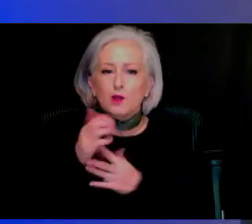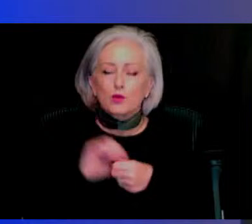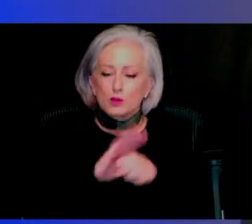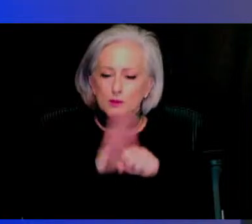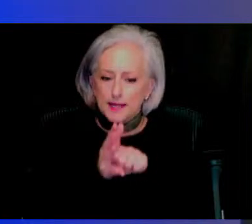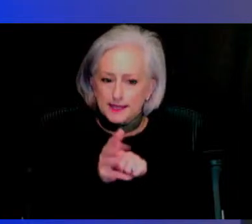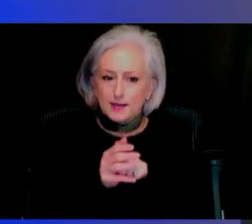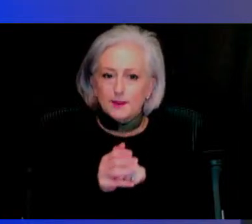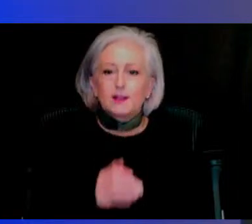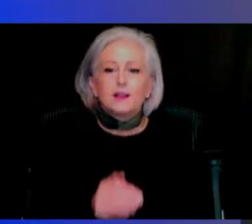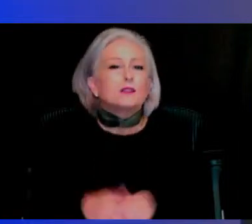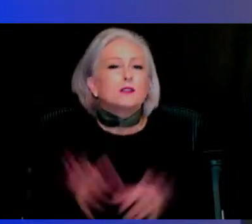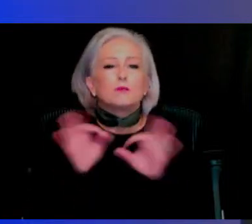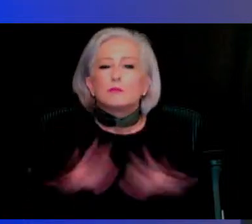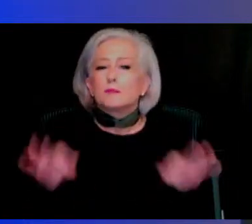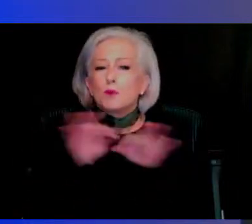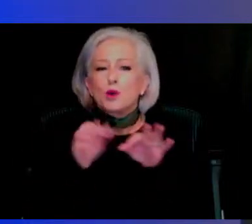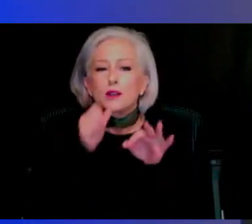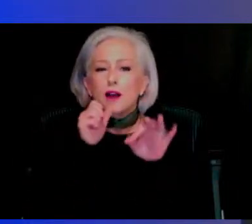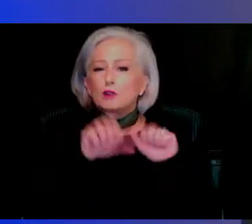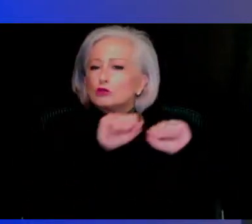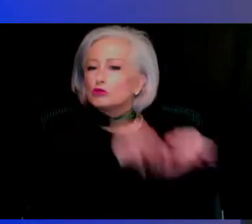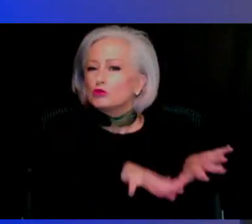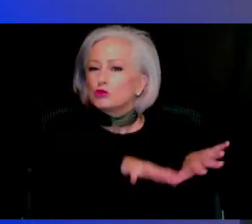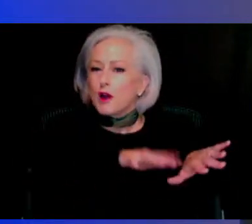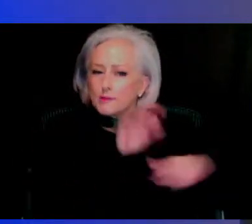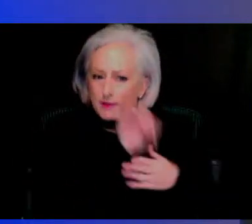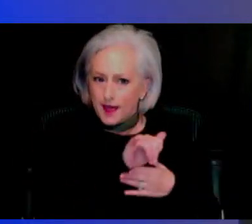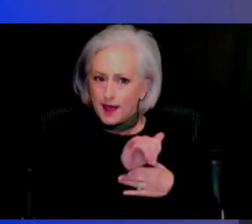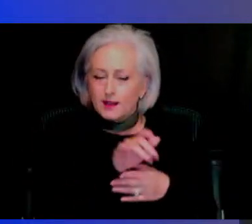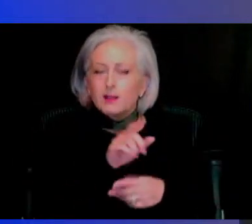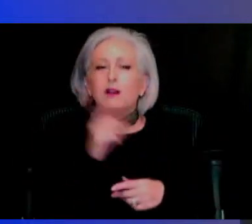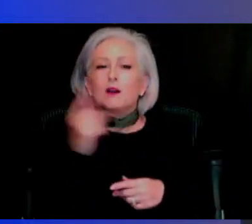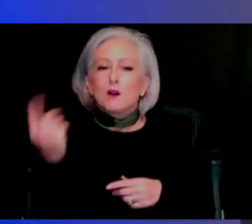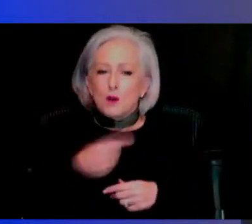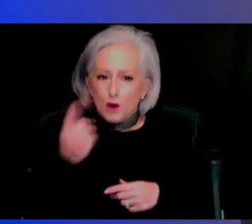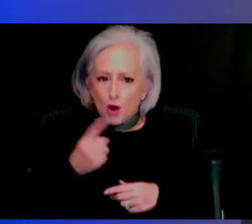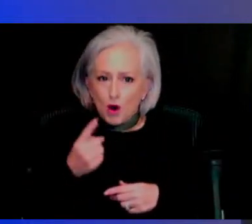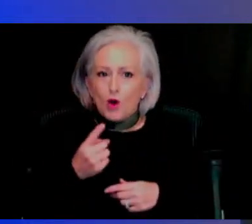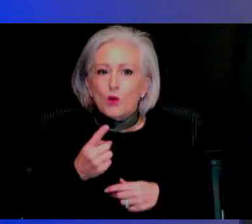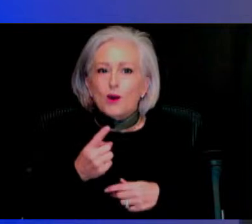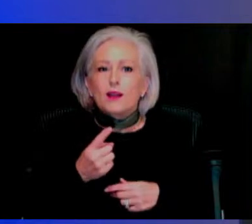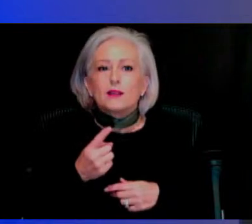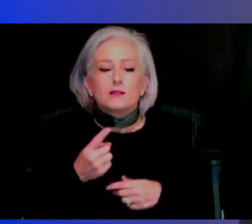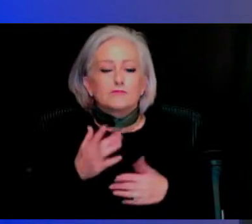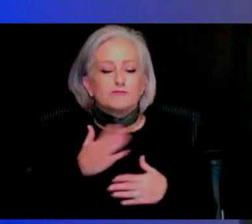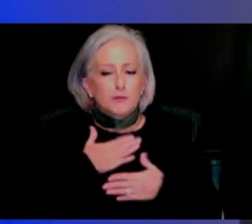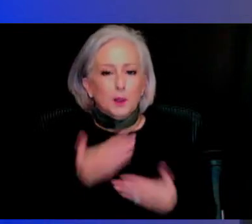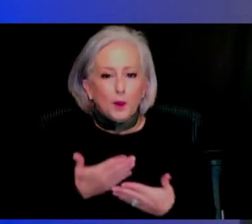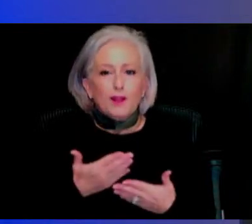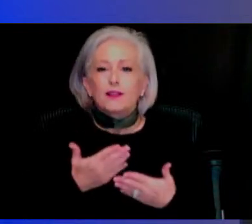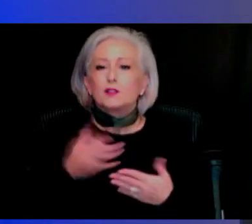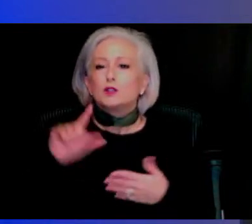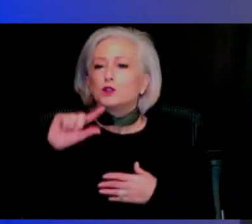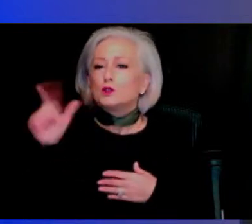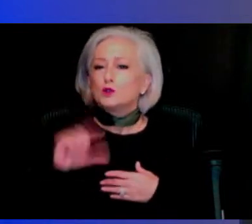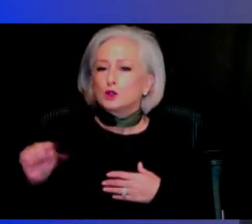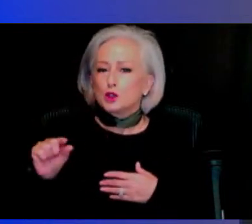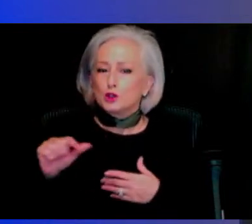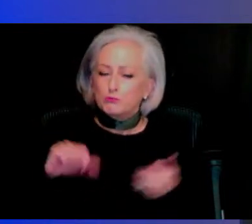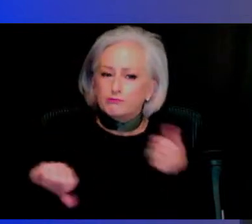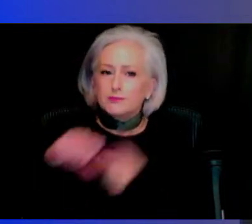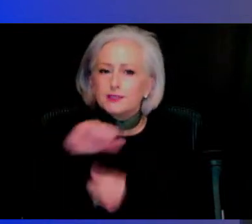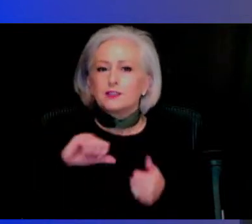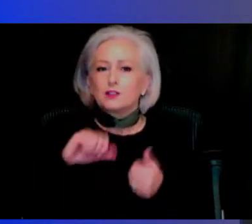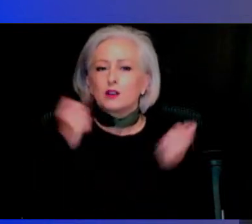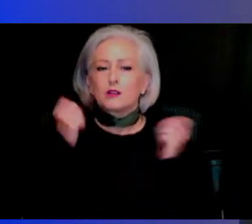letting that go. I think we should always hold tight to the ability to Zoom each other, the ability to make a phone call,